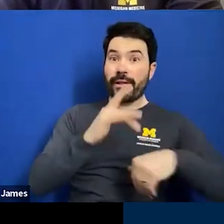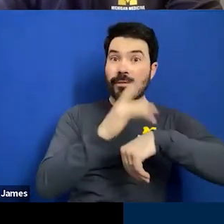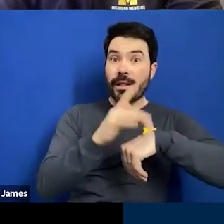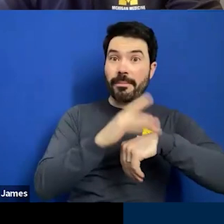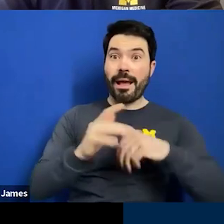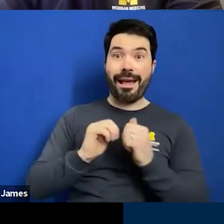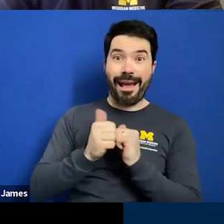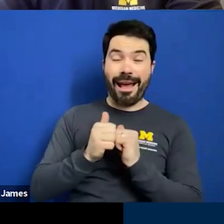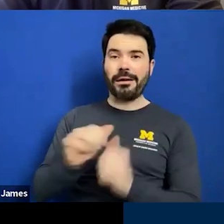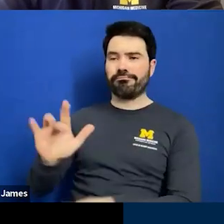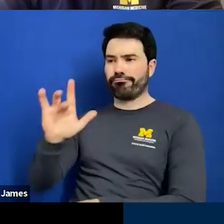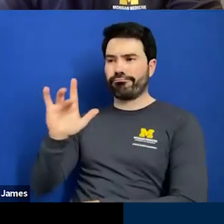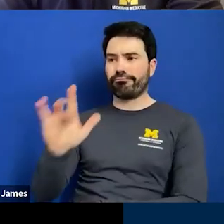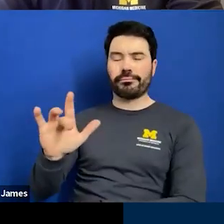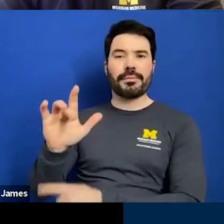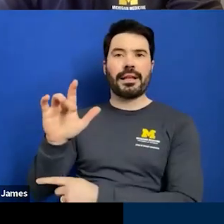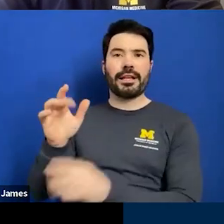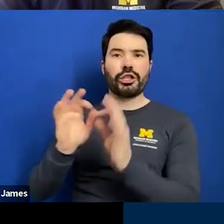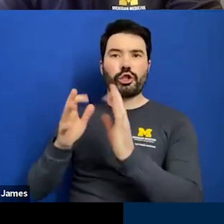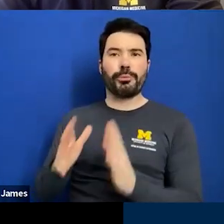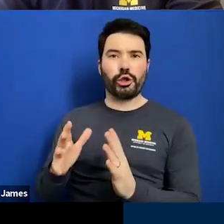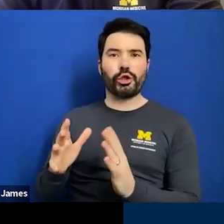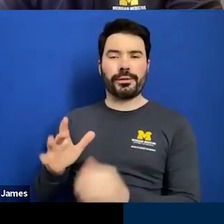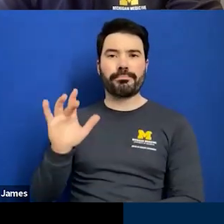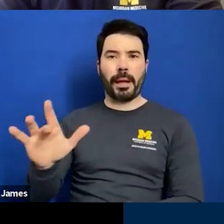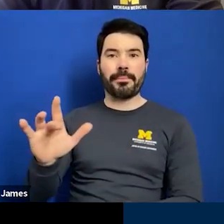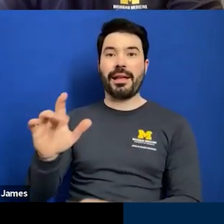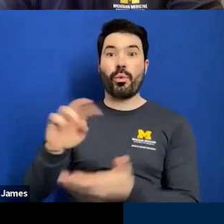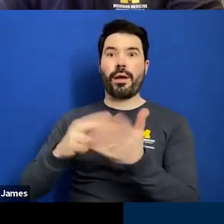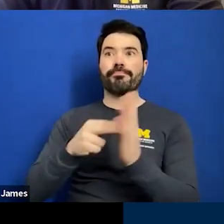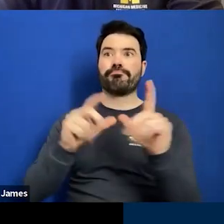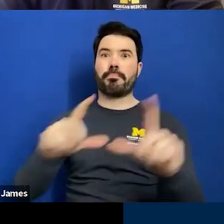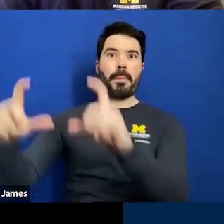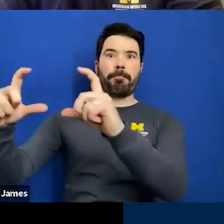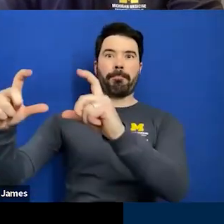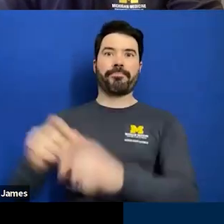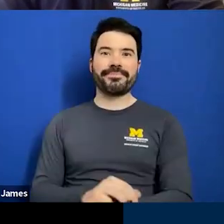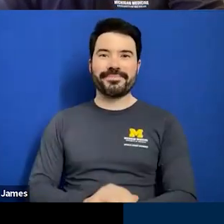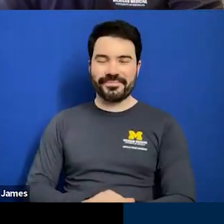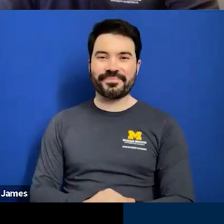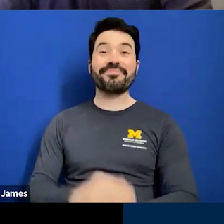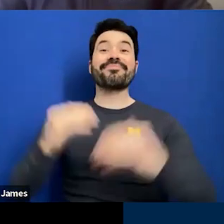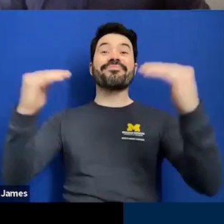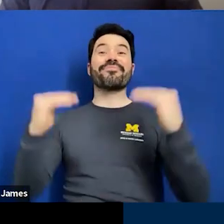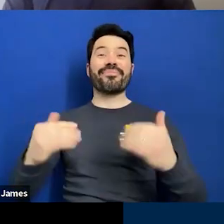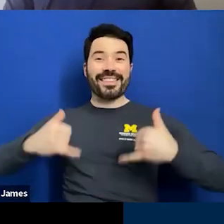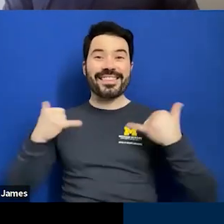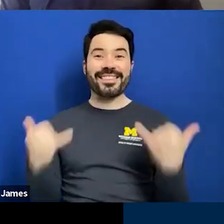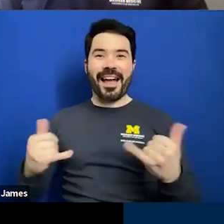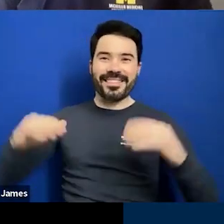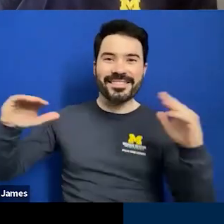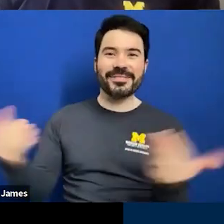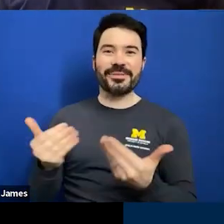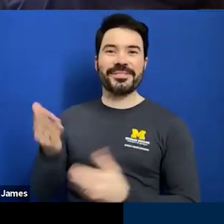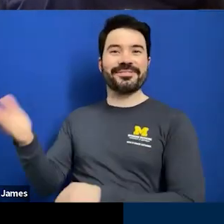if you can select their box and be able to spotlight them. So now I want to introduce our speaker.